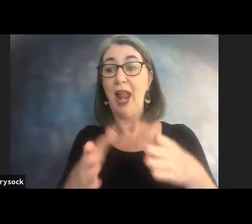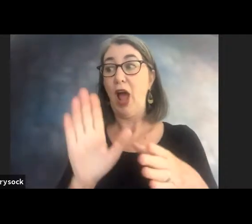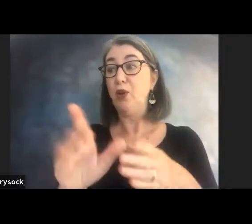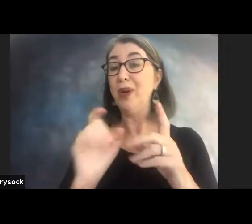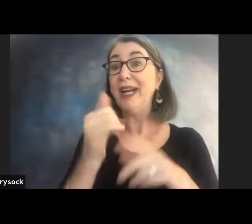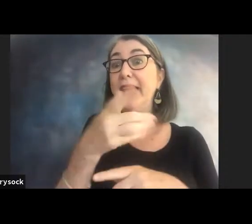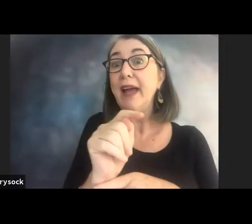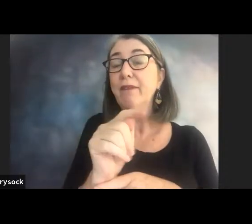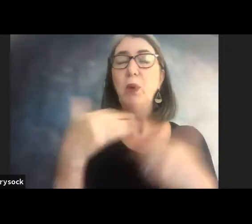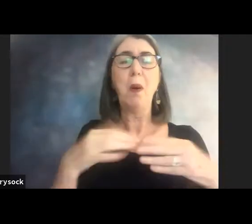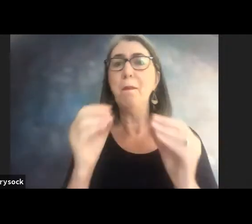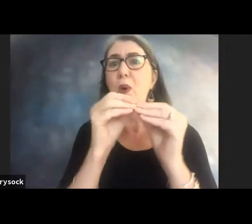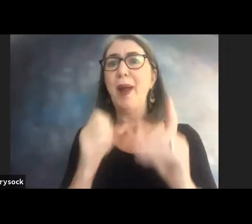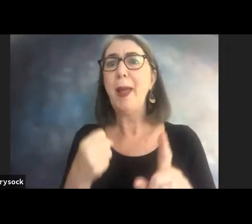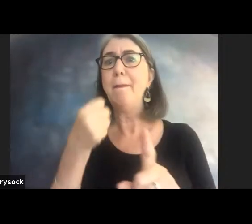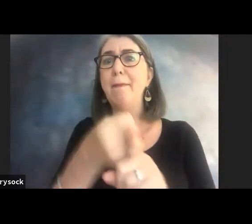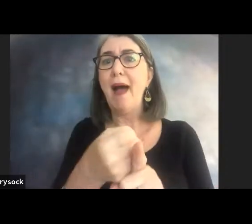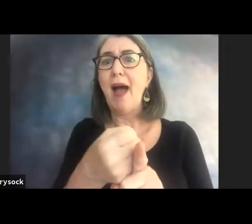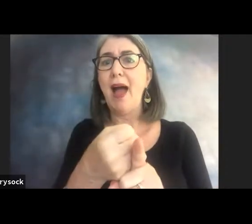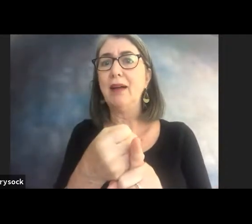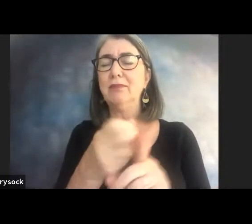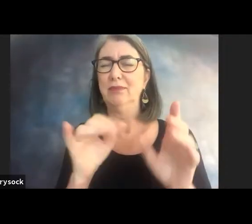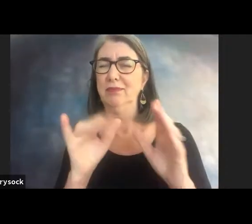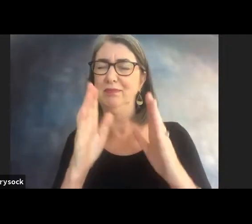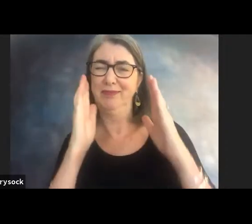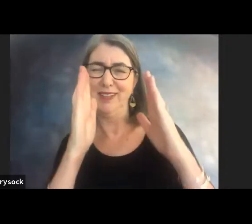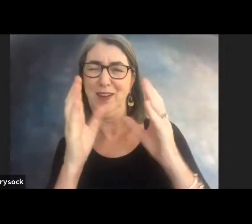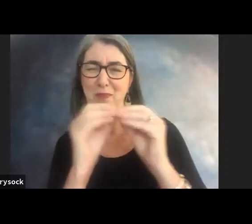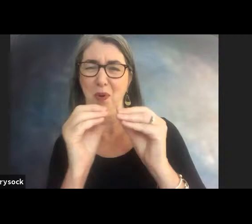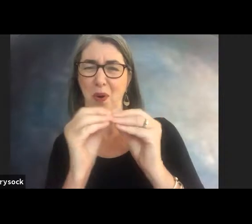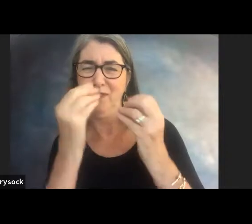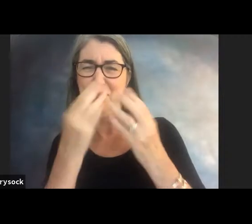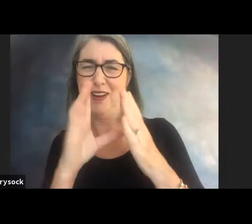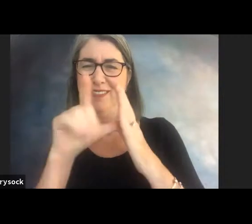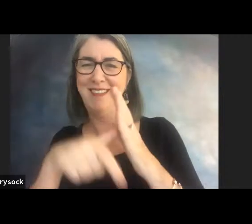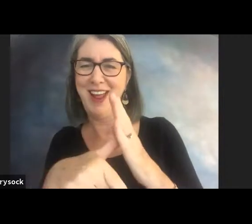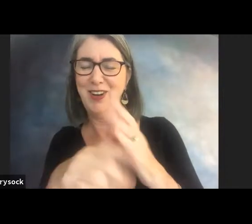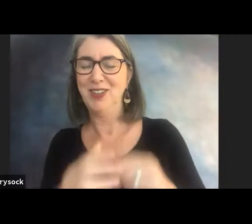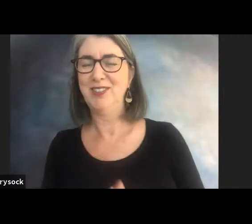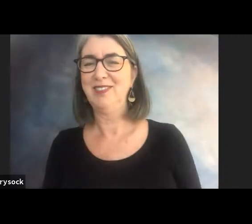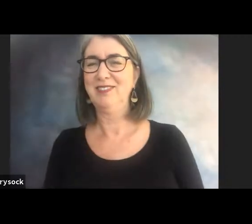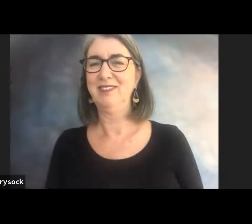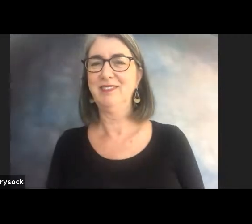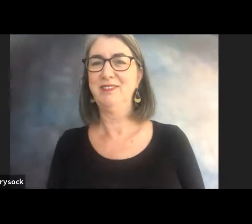even greater impact. Please stay tuned for more details later in the program.